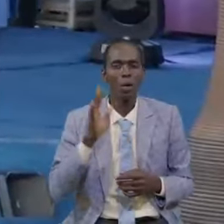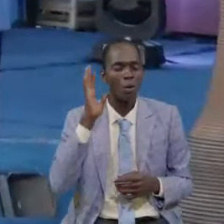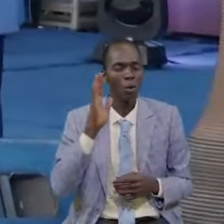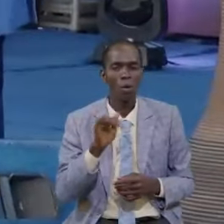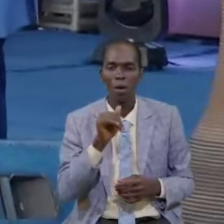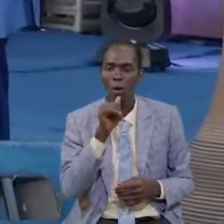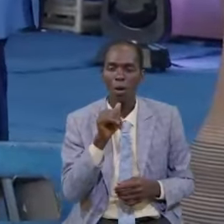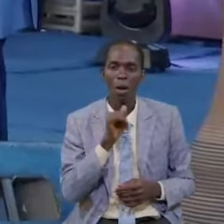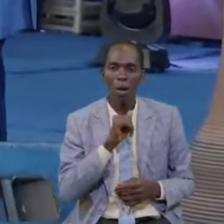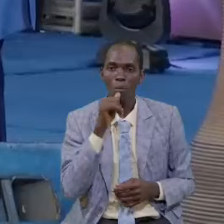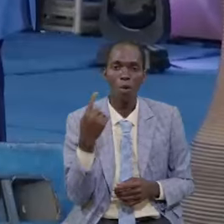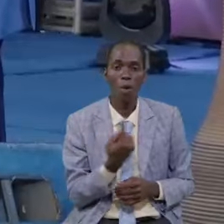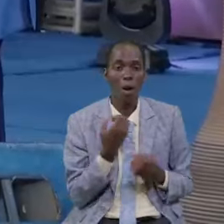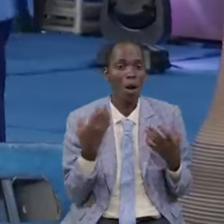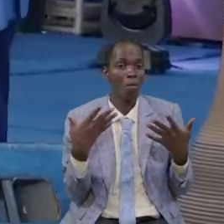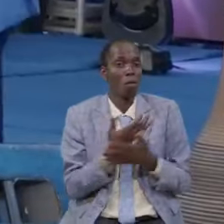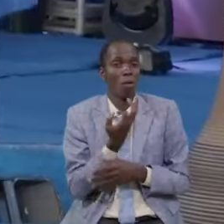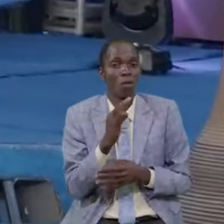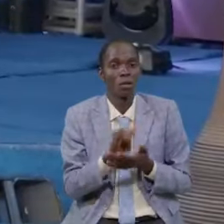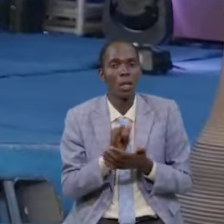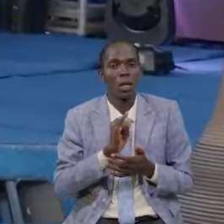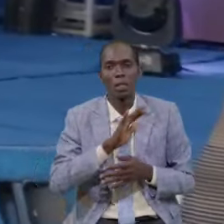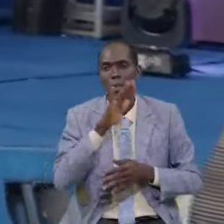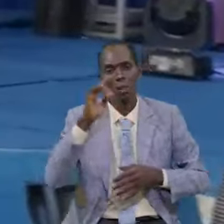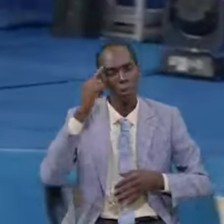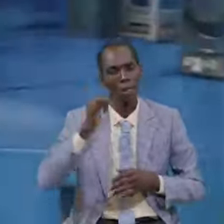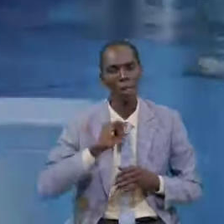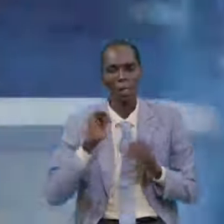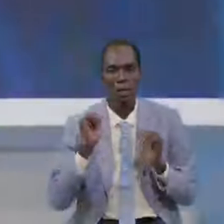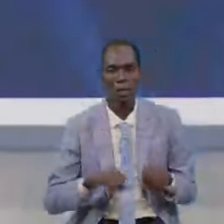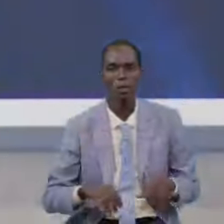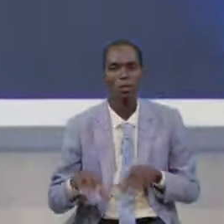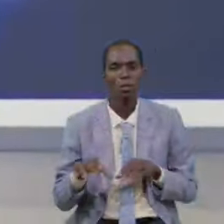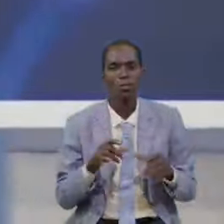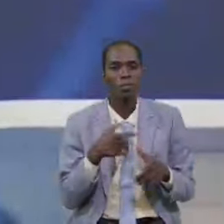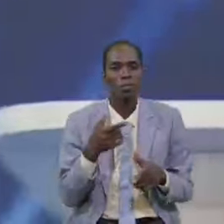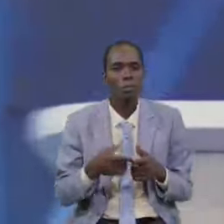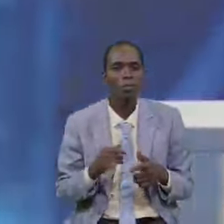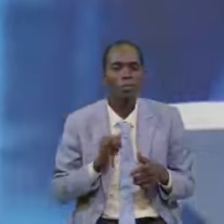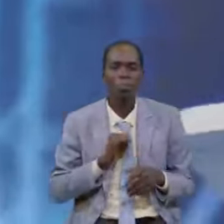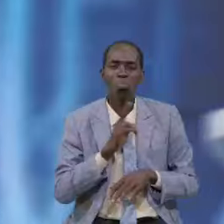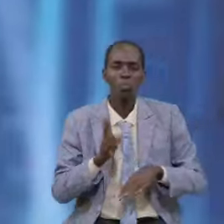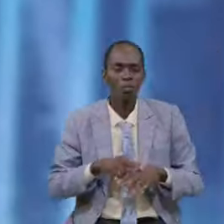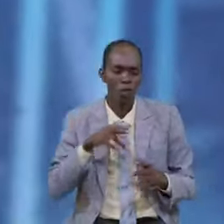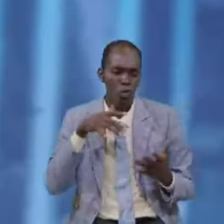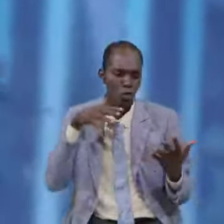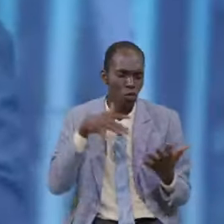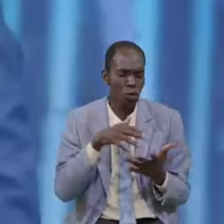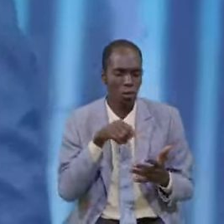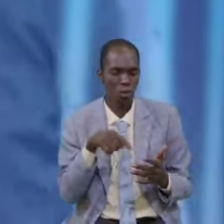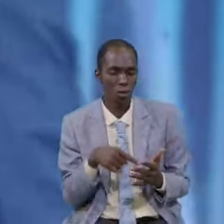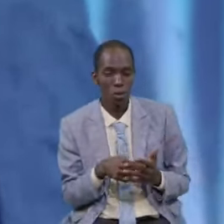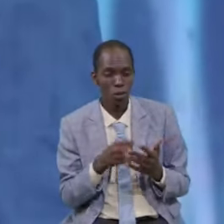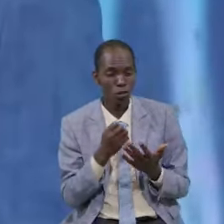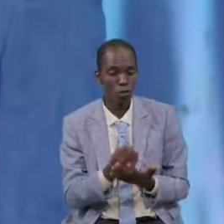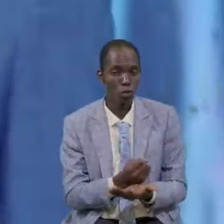didn't think I will ever do. Then I used to study this subject and it's always been difficult. I'm going to